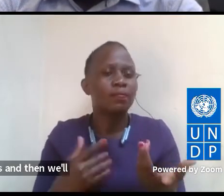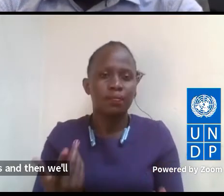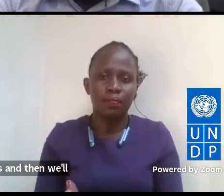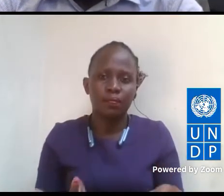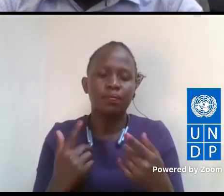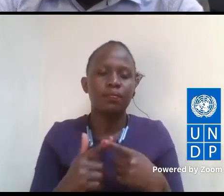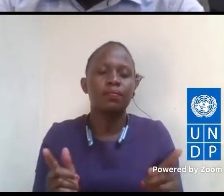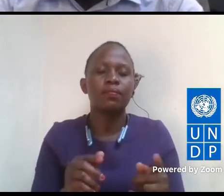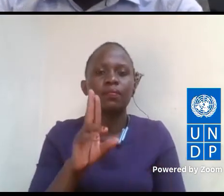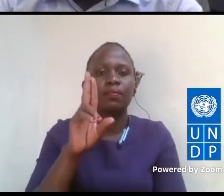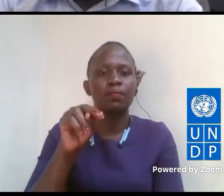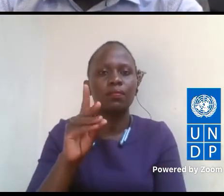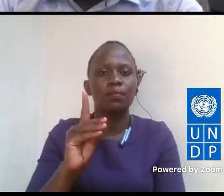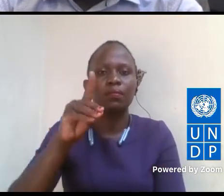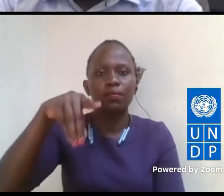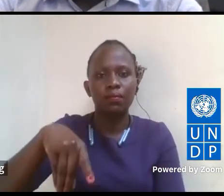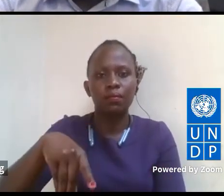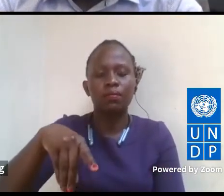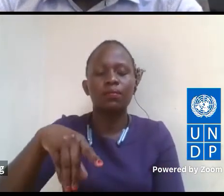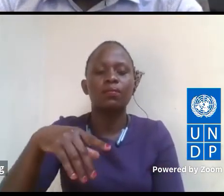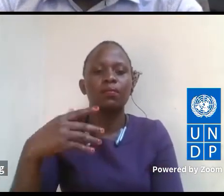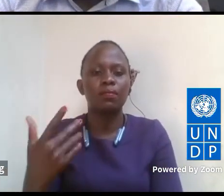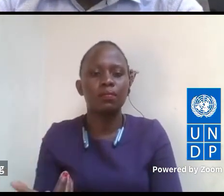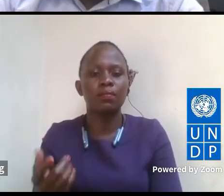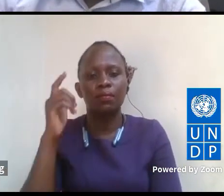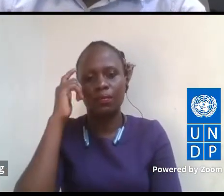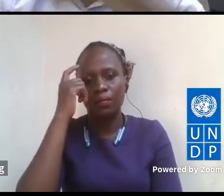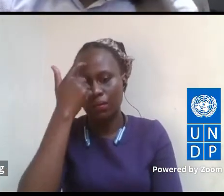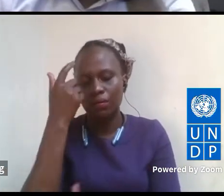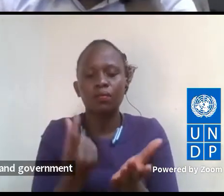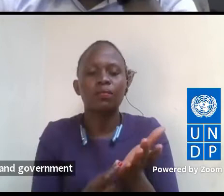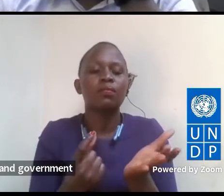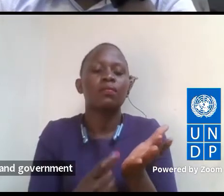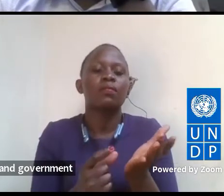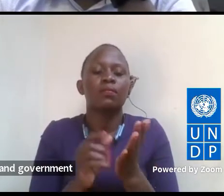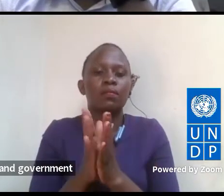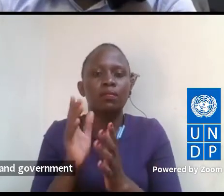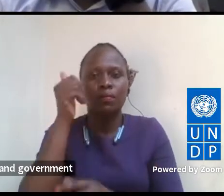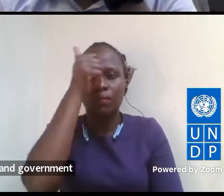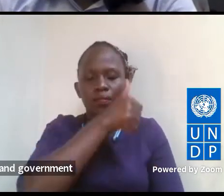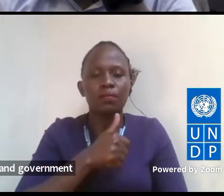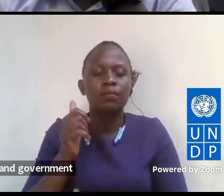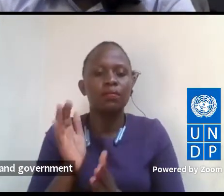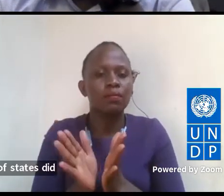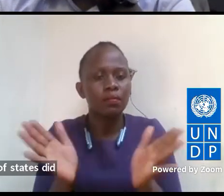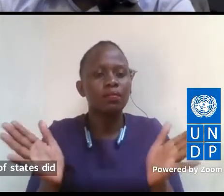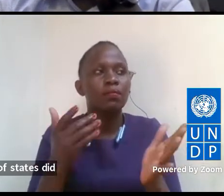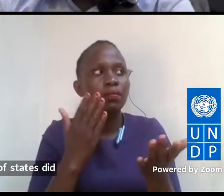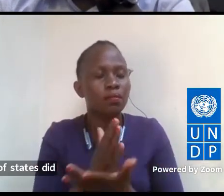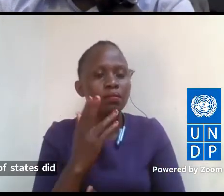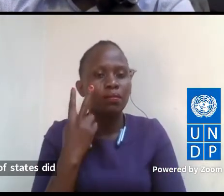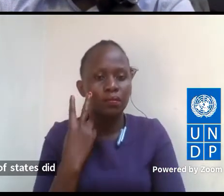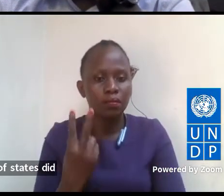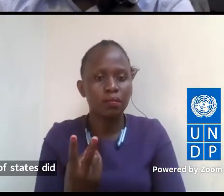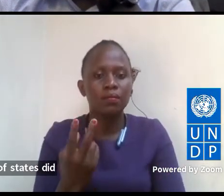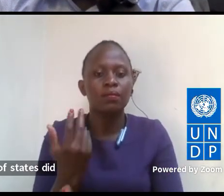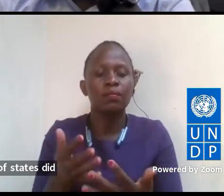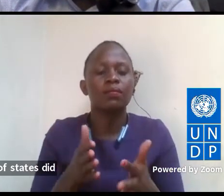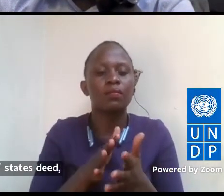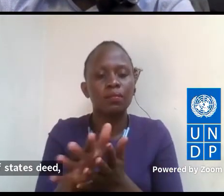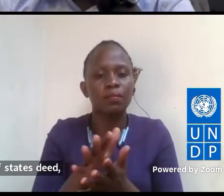UNDP alongside the EU and government of Uganda and the Africa, Caribbean, Pacific group of states did was invest in